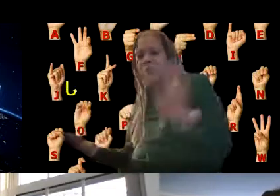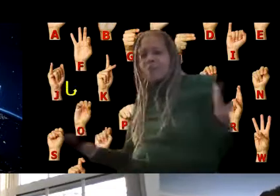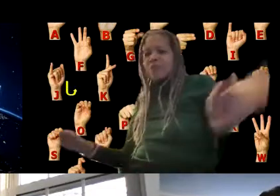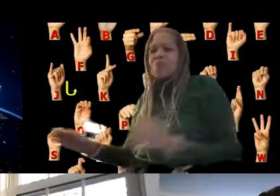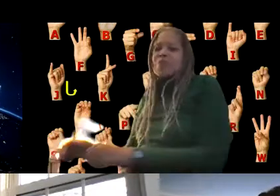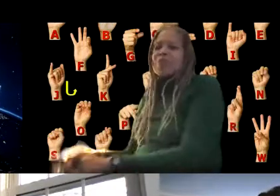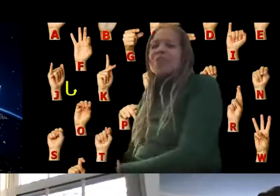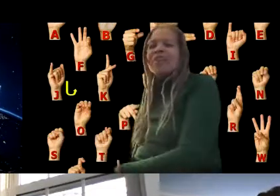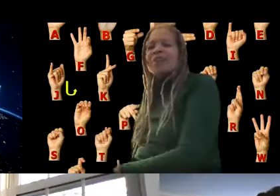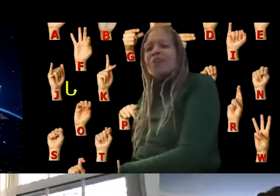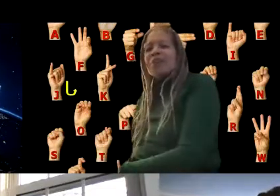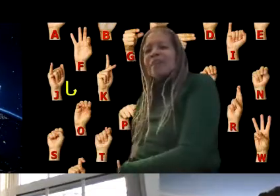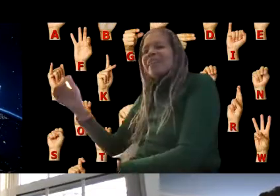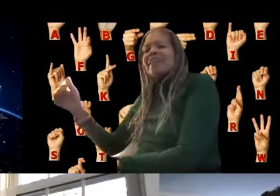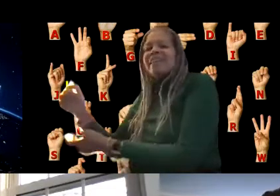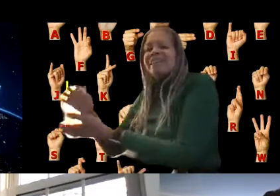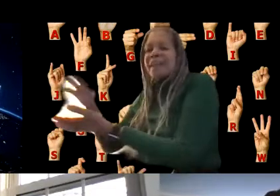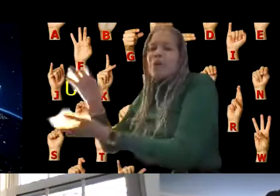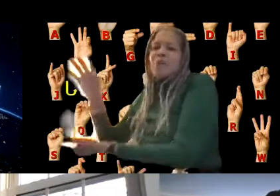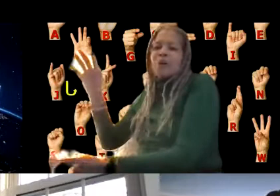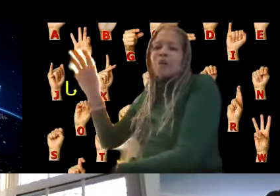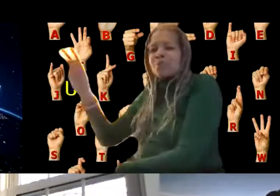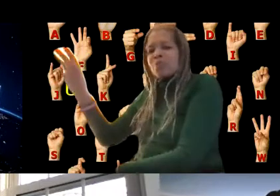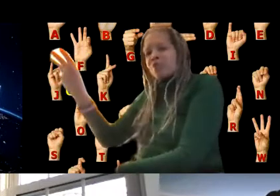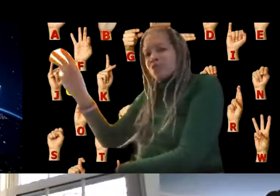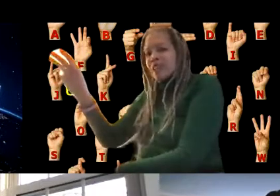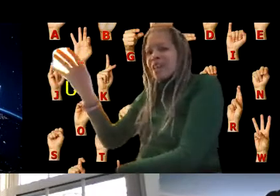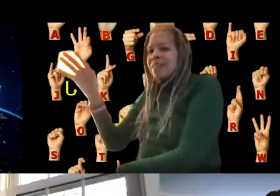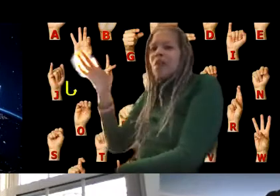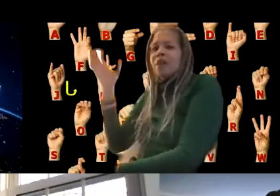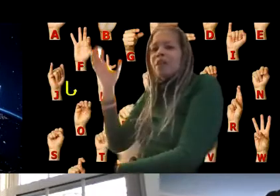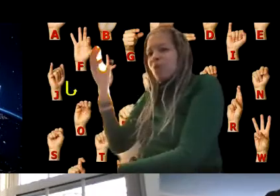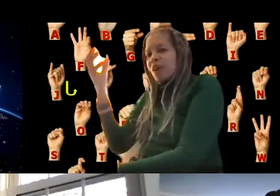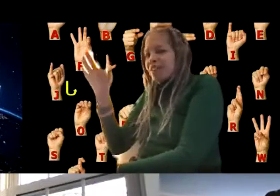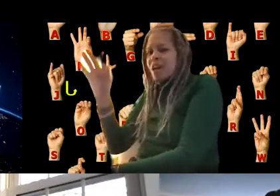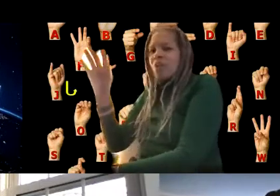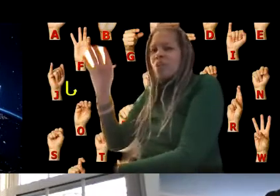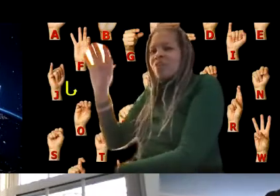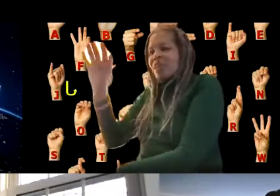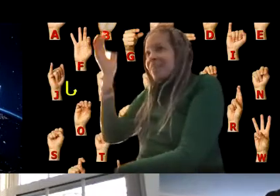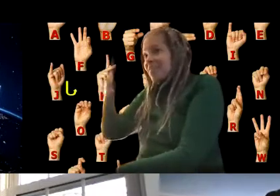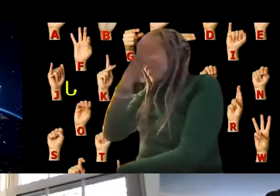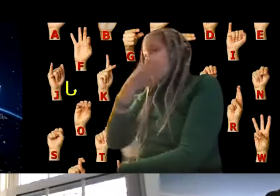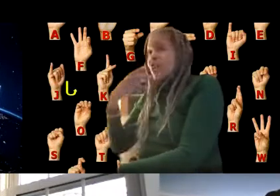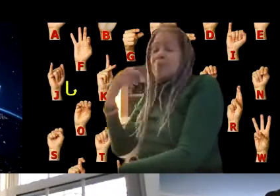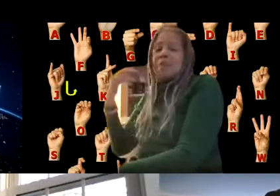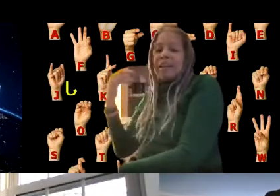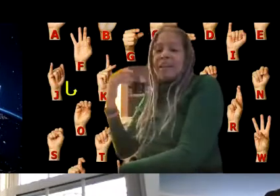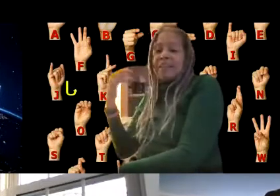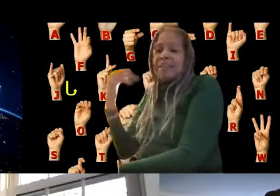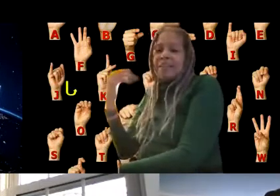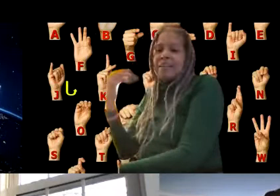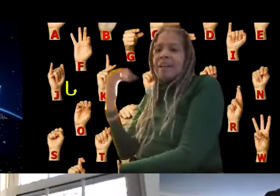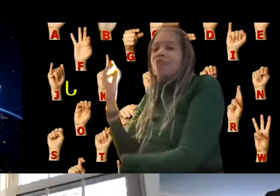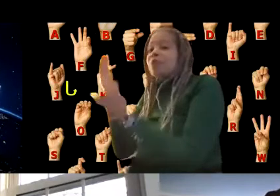that person or this person. So what they did is they came up with all these pictures, and all it was a shape of a